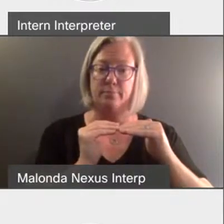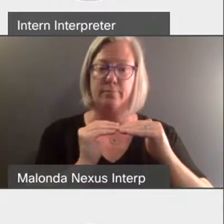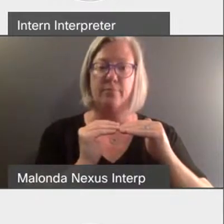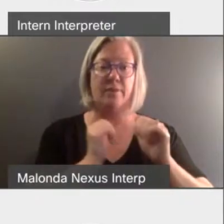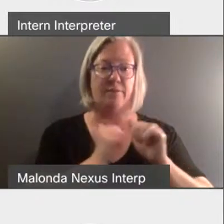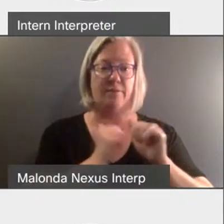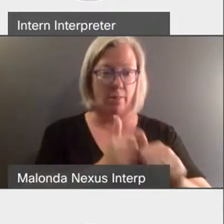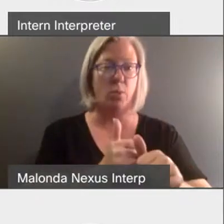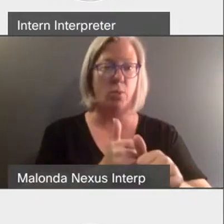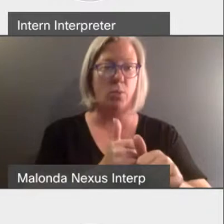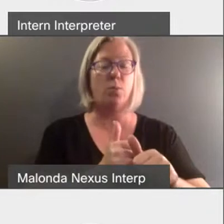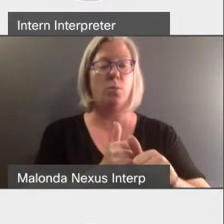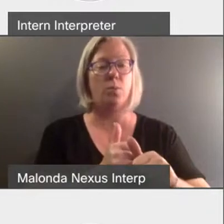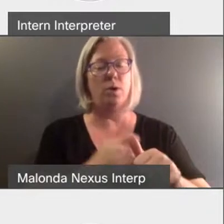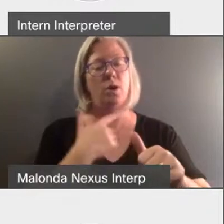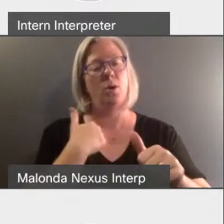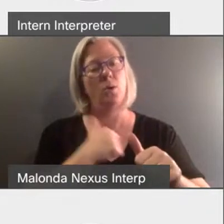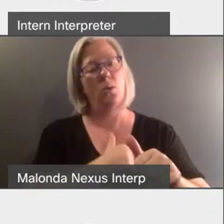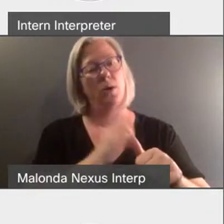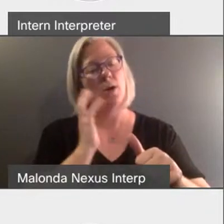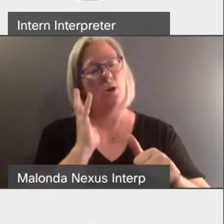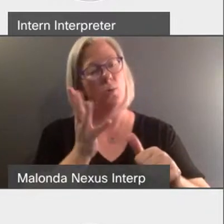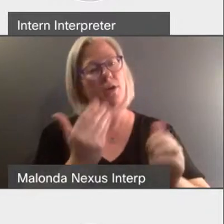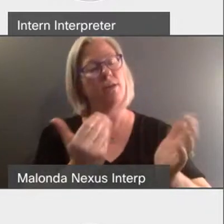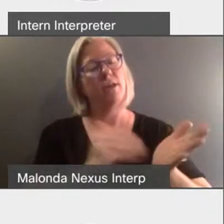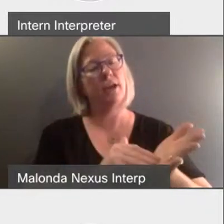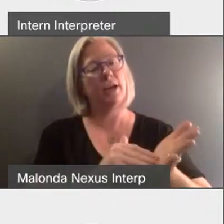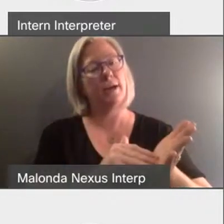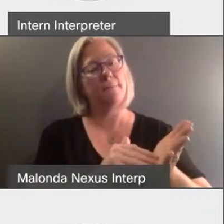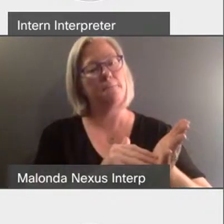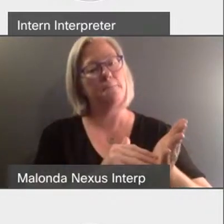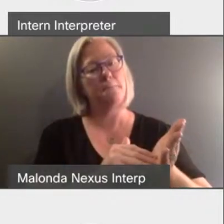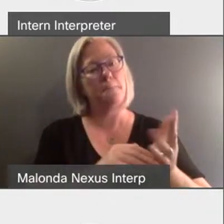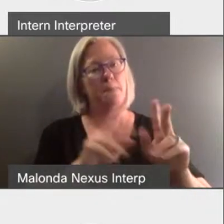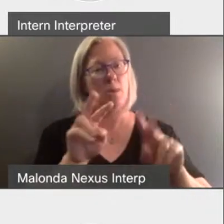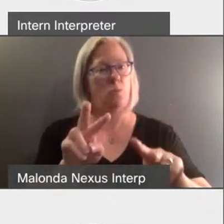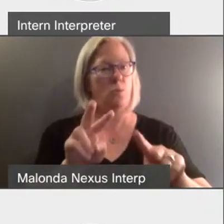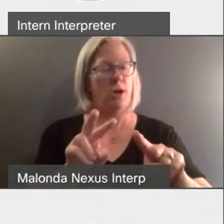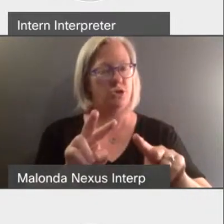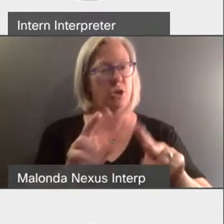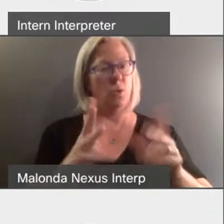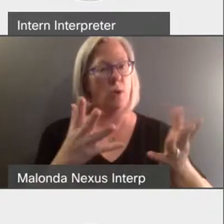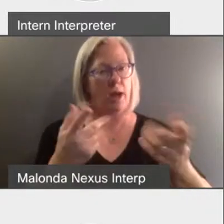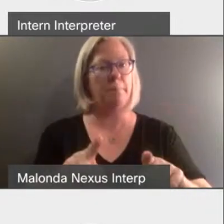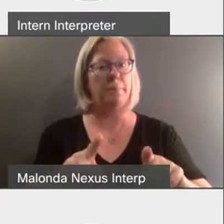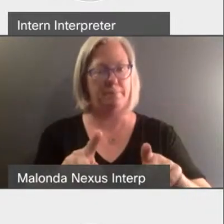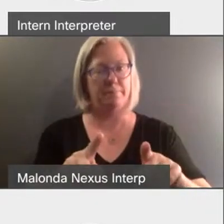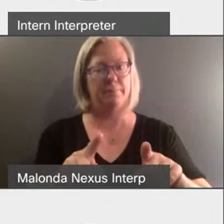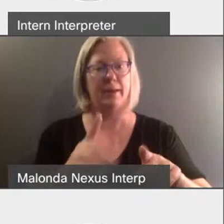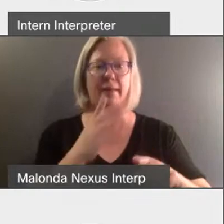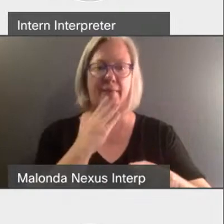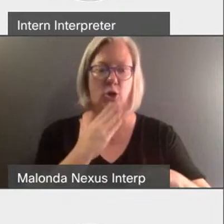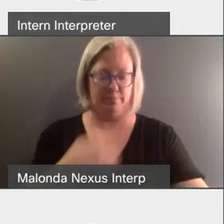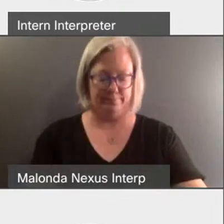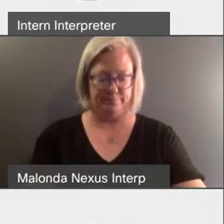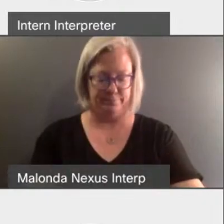followed. We will, again, watching as to what happens. Thank you very